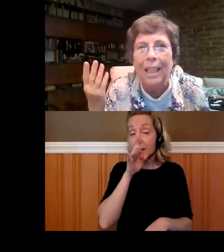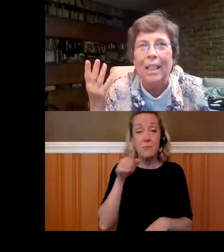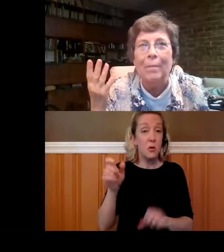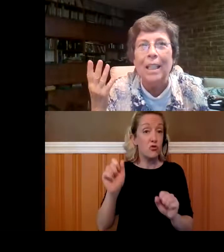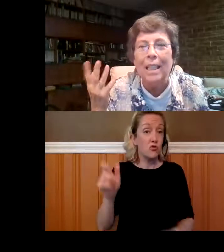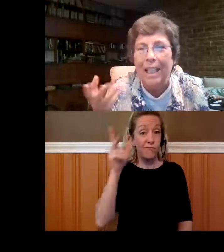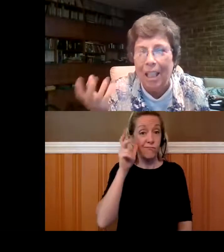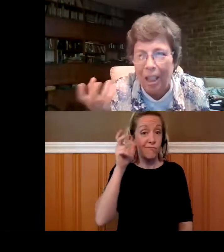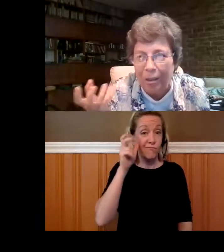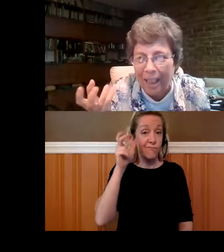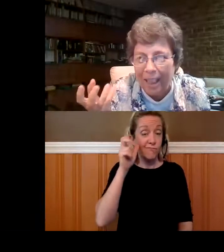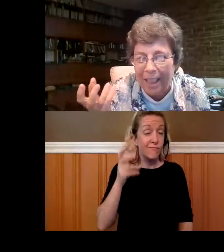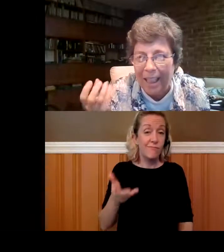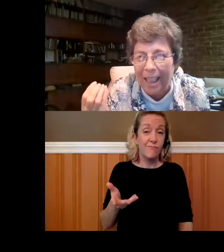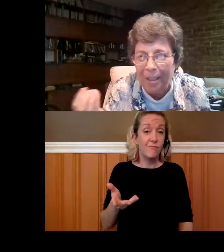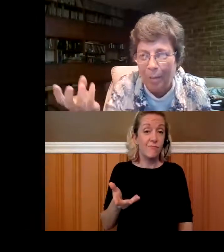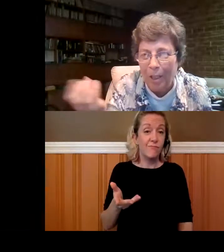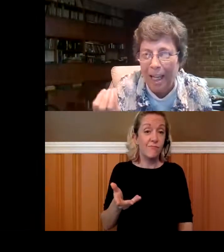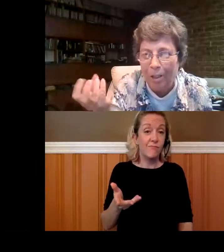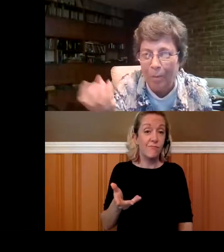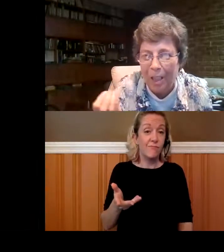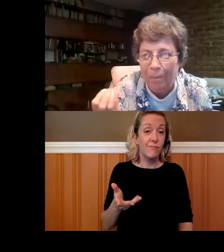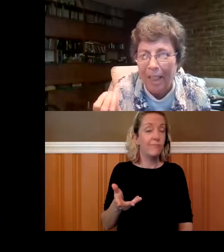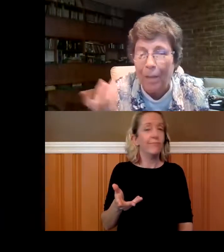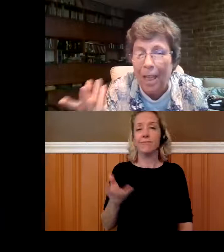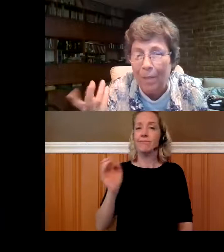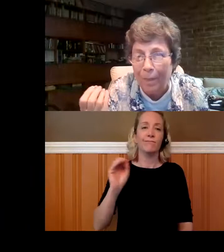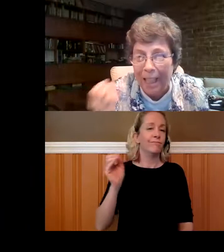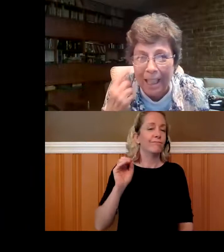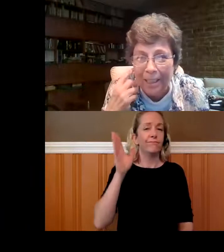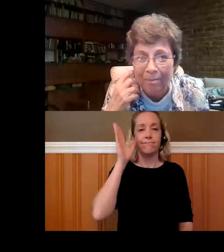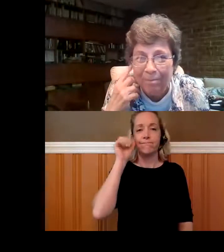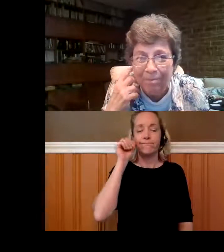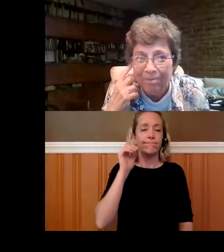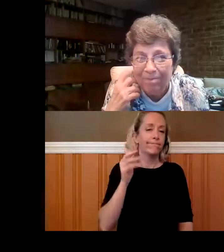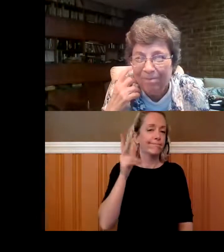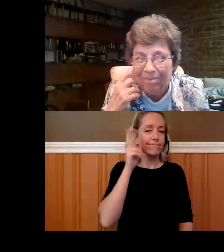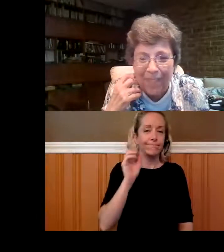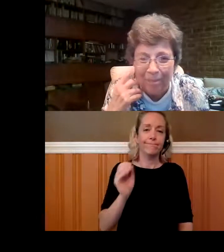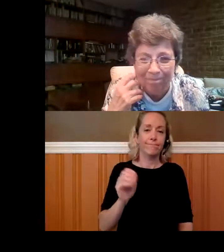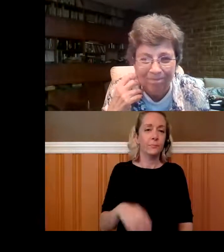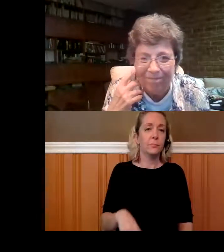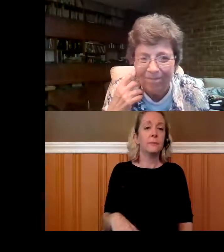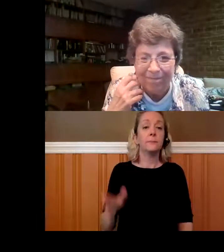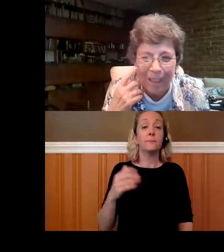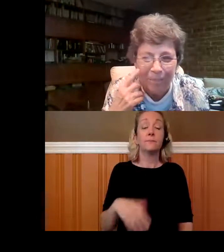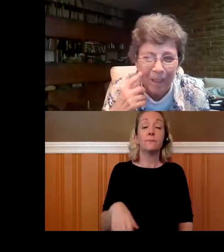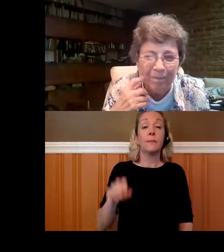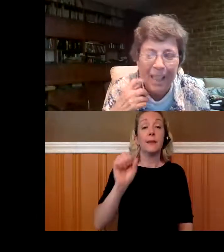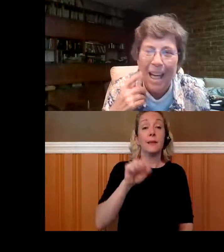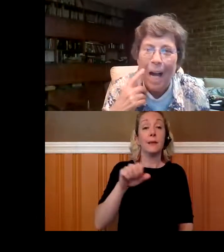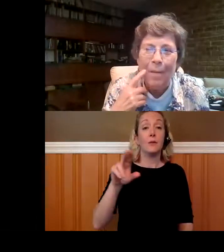he get communication by them speaking? No, No. I don't think so. No. No, No. no. How about yes, no